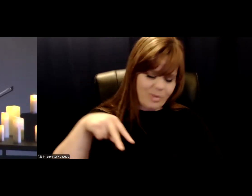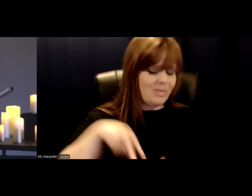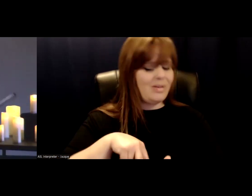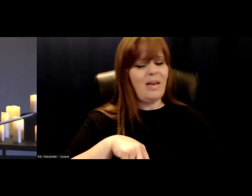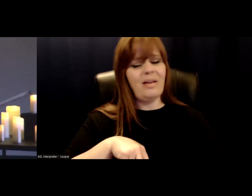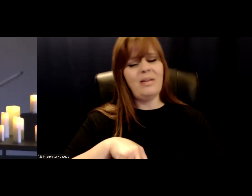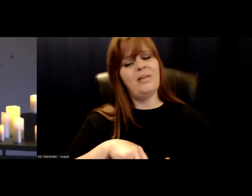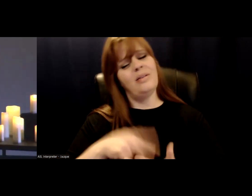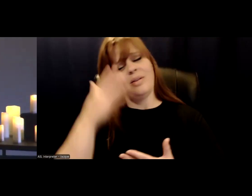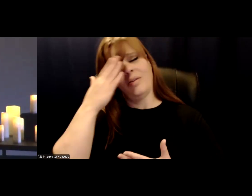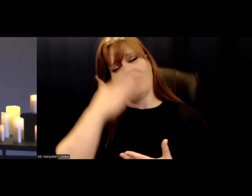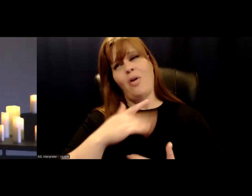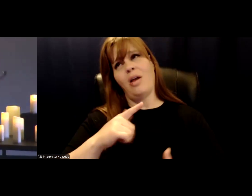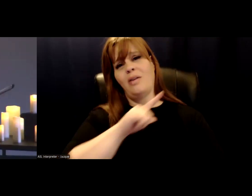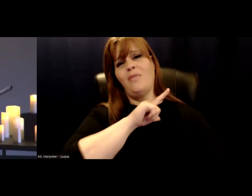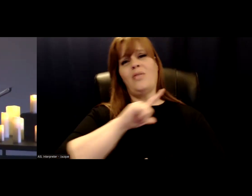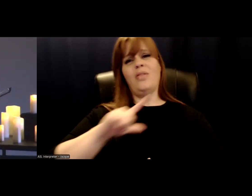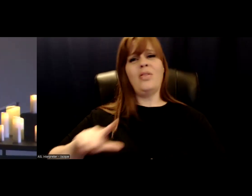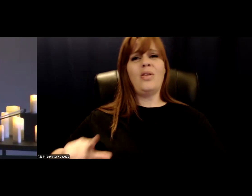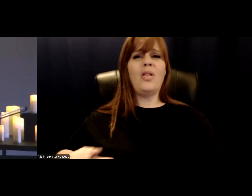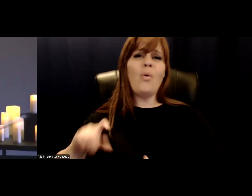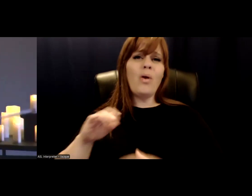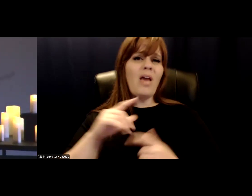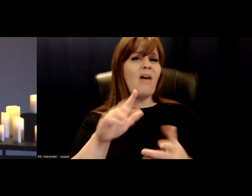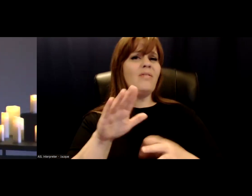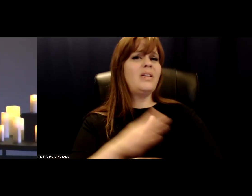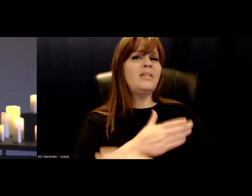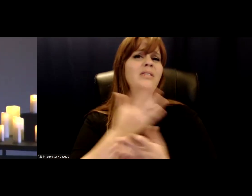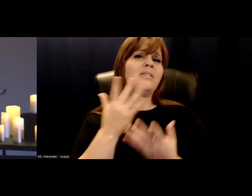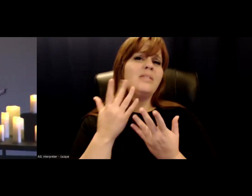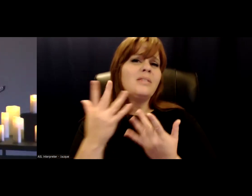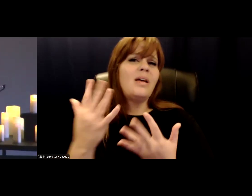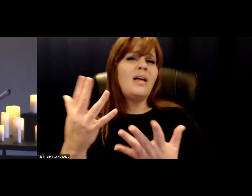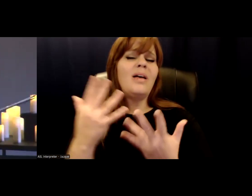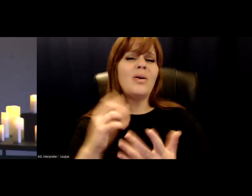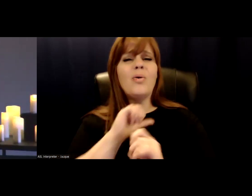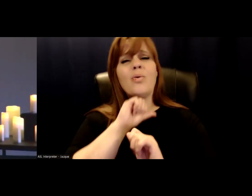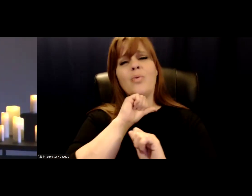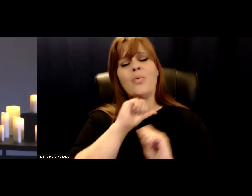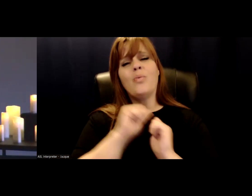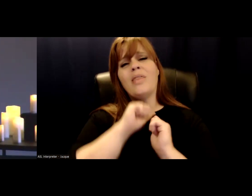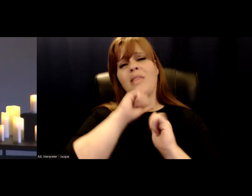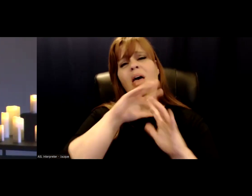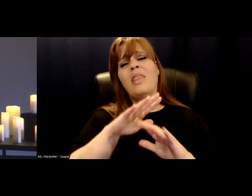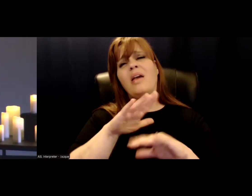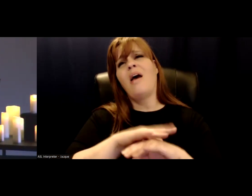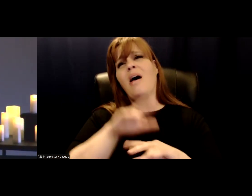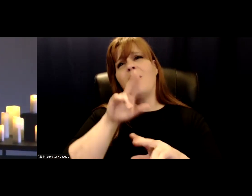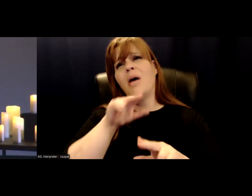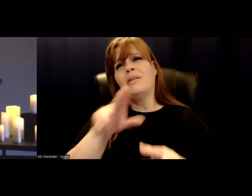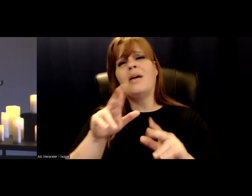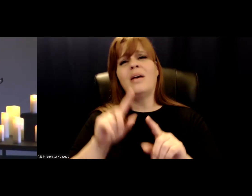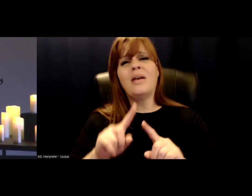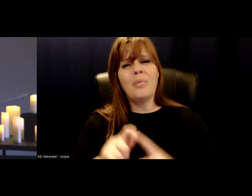before the Lord of Song with nothing on my tongue but